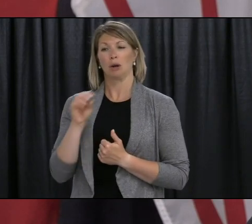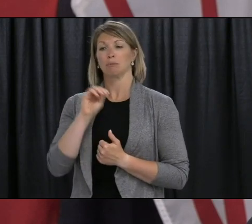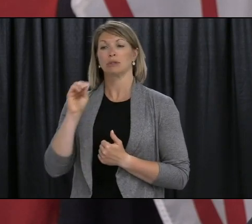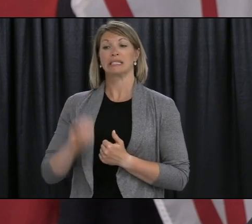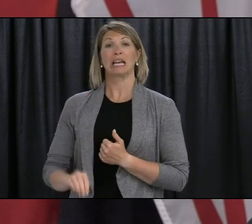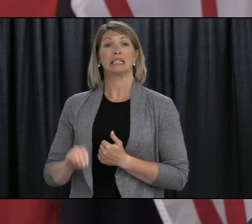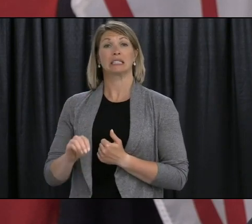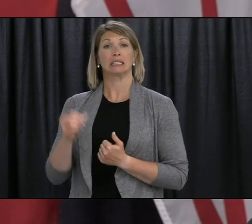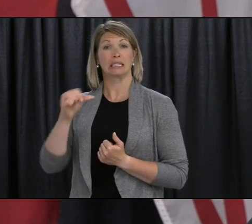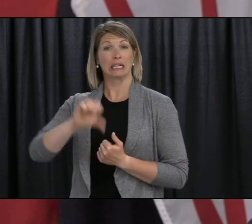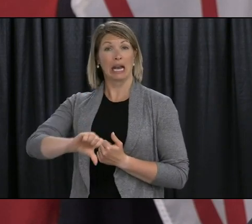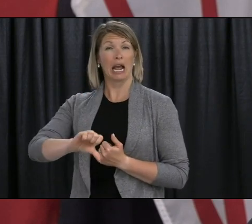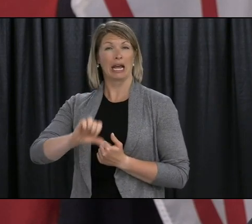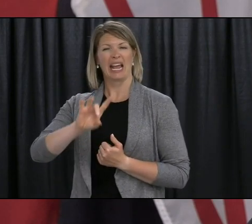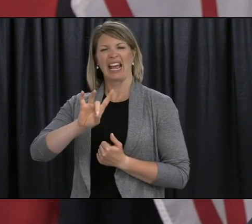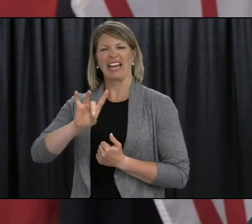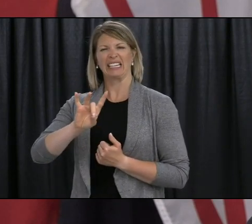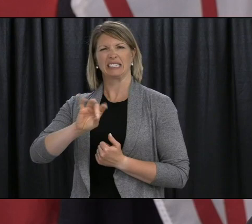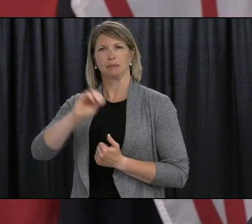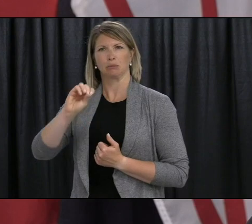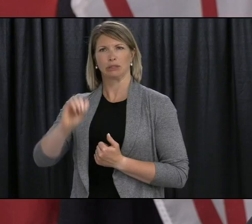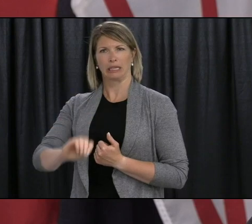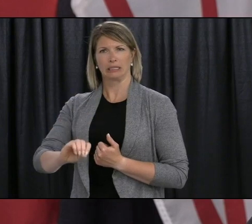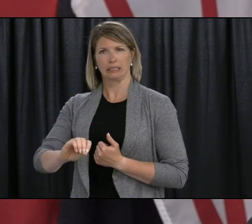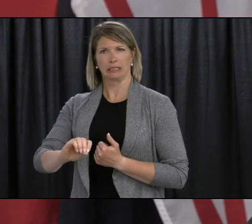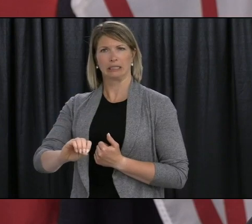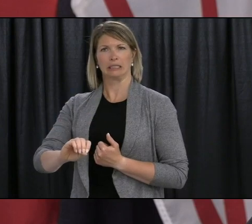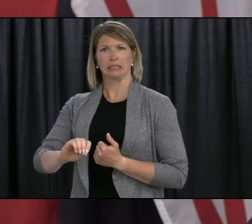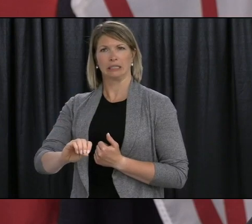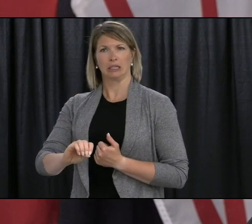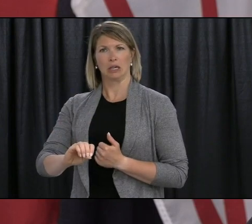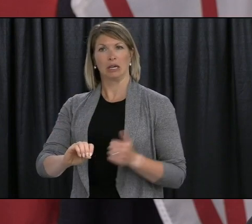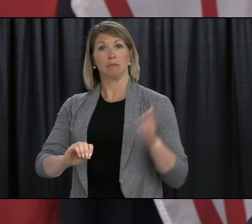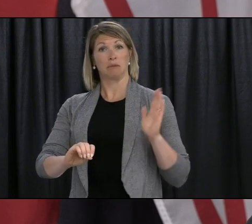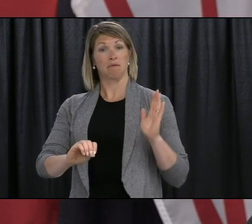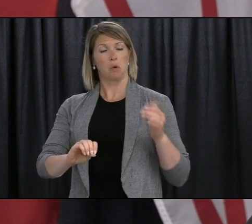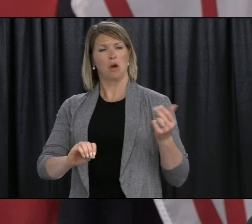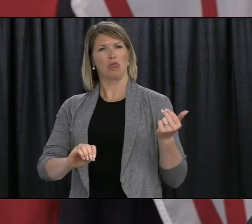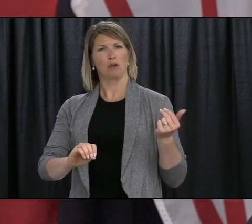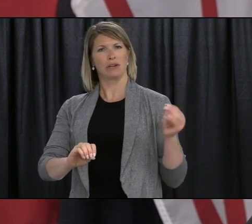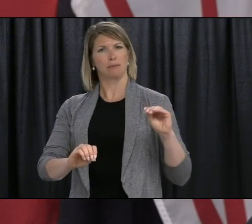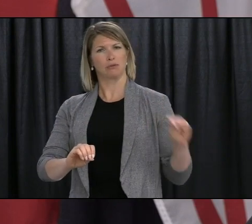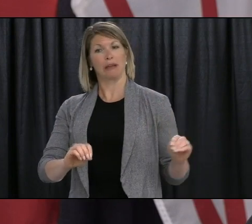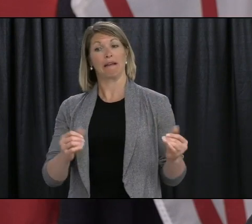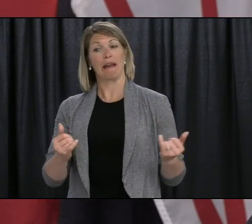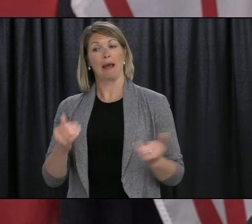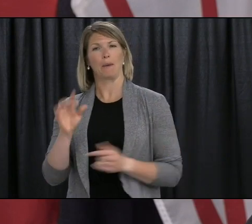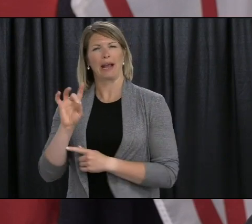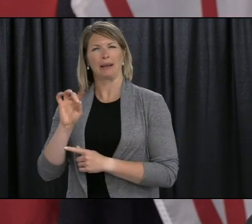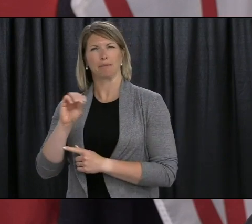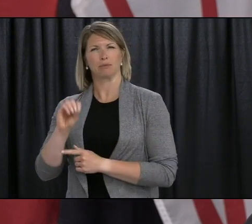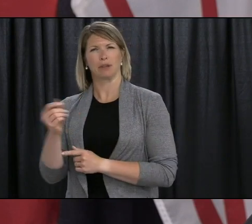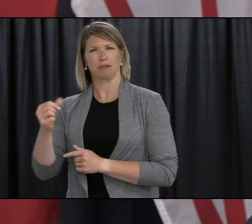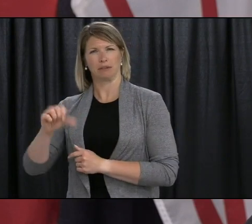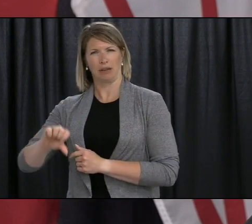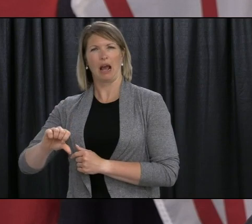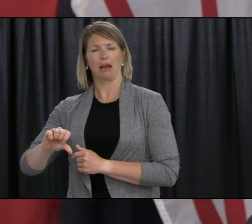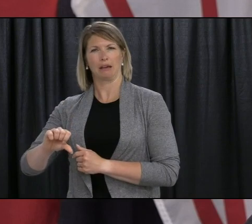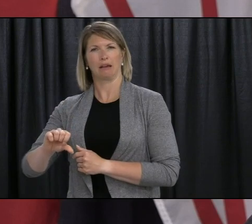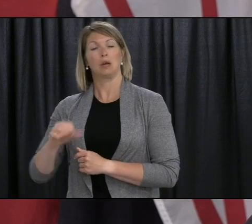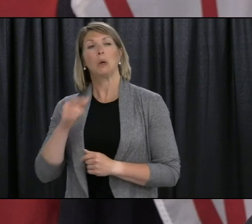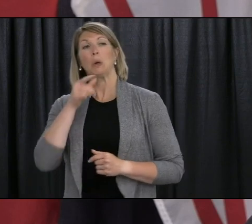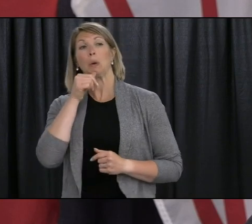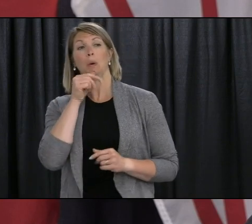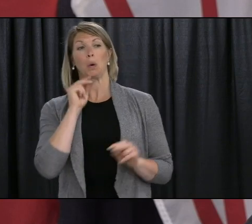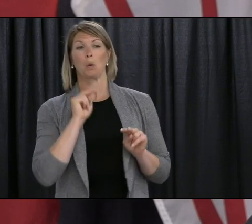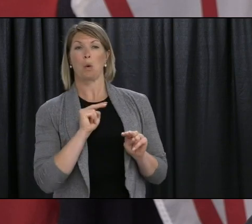a tremendous volume of work that's going on by a group of people at Public Health. The public health officials that monitor this. So I don't know if Dr.